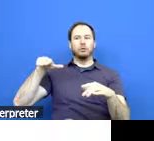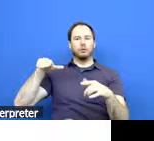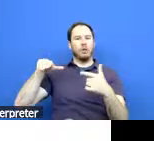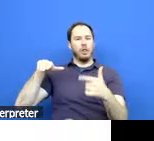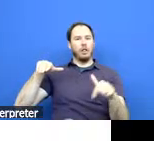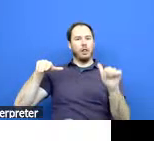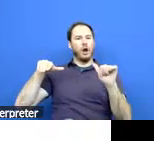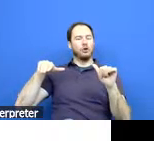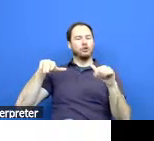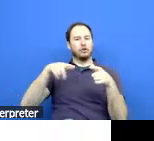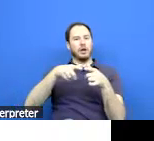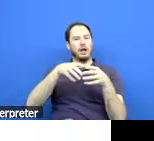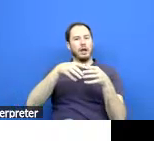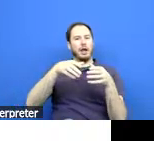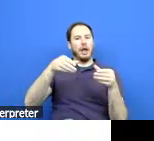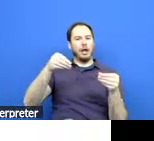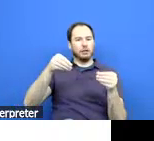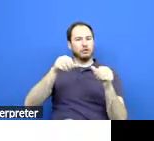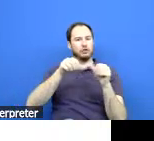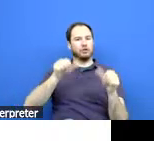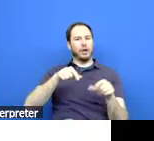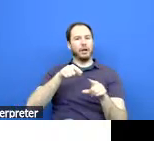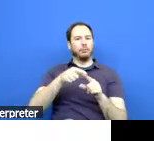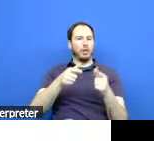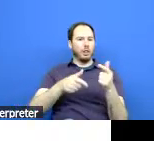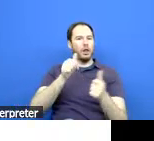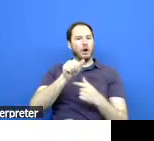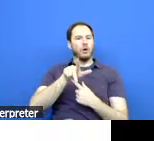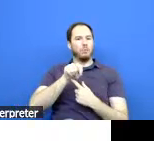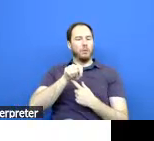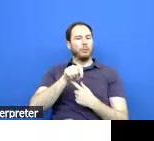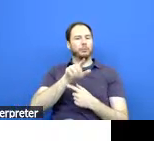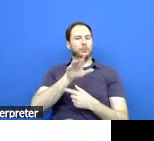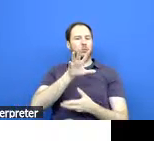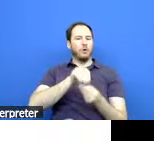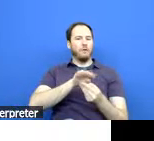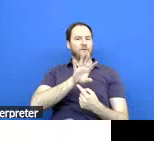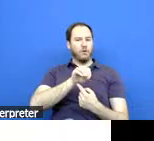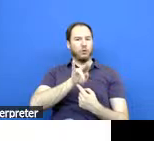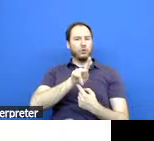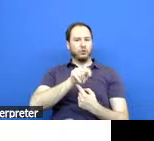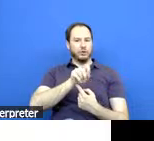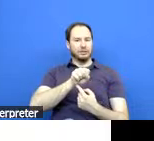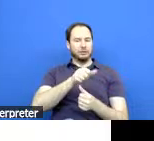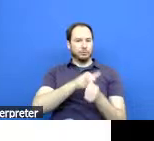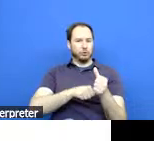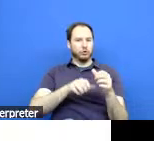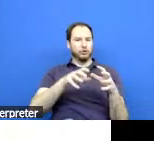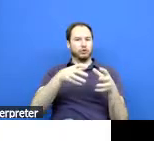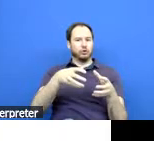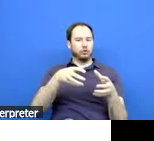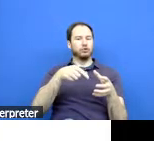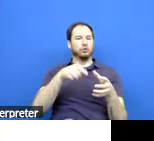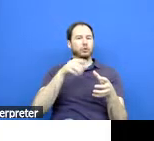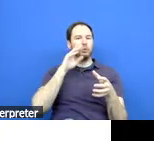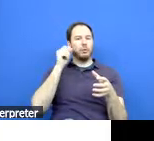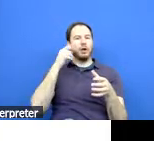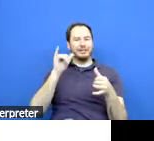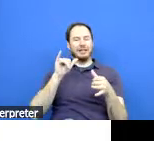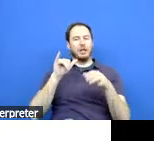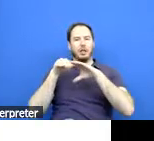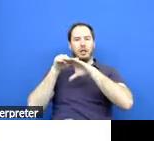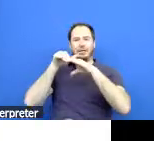H-shaped buildings, those are larger apartment buildings, the 40 units. So essentially those are going to be sitting